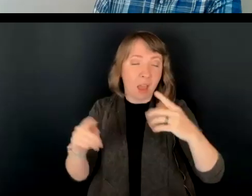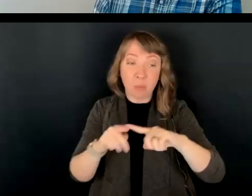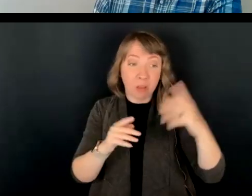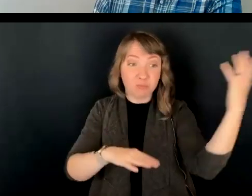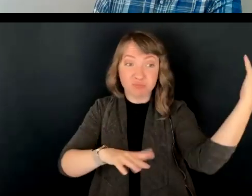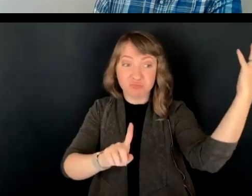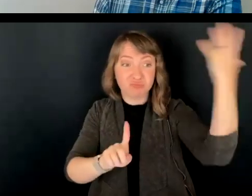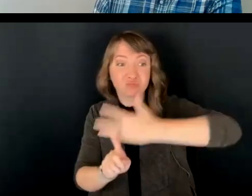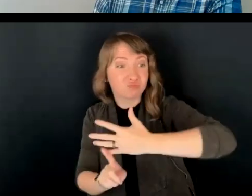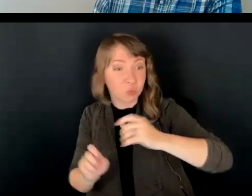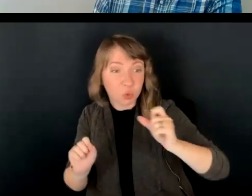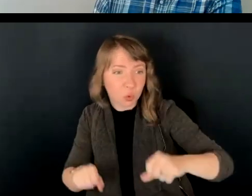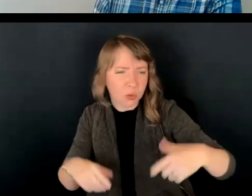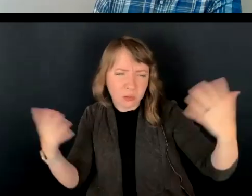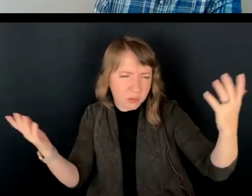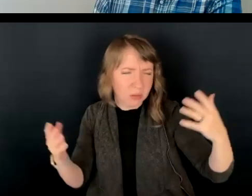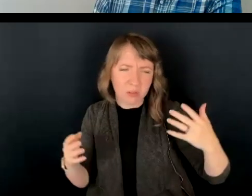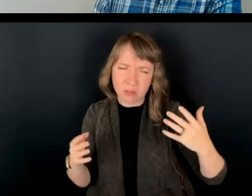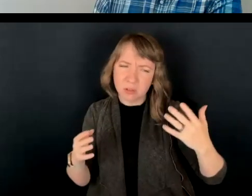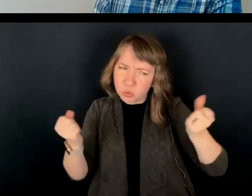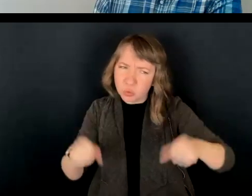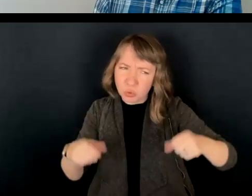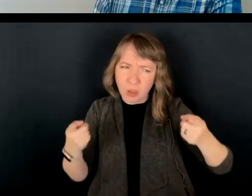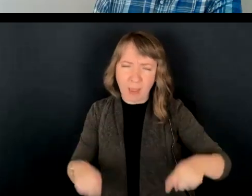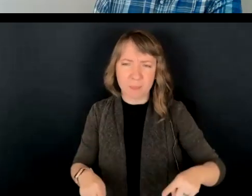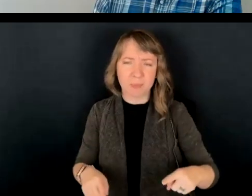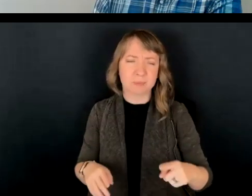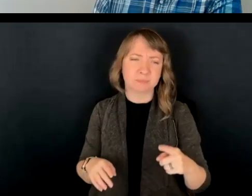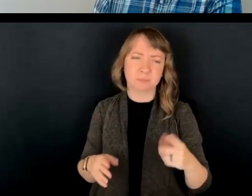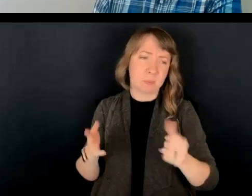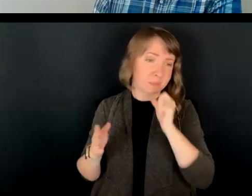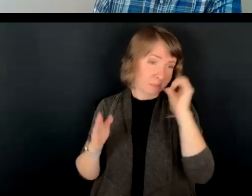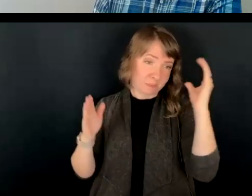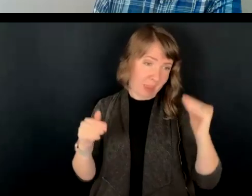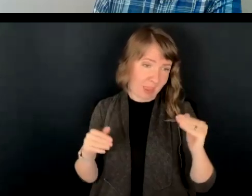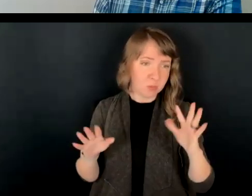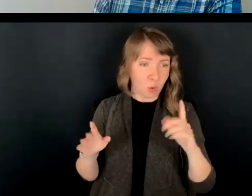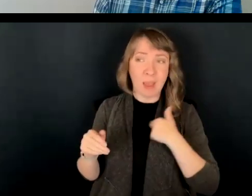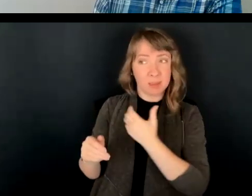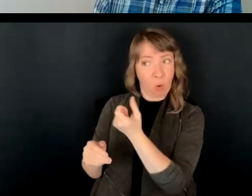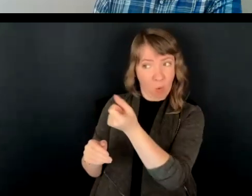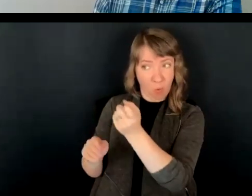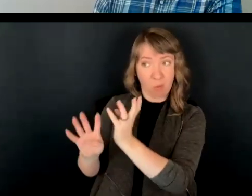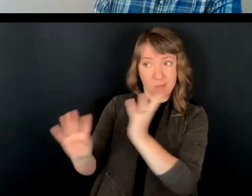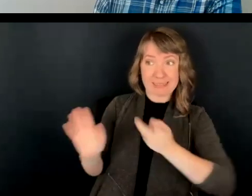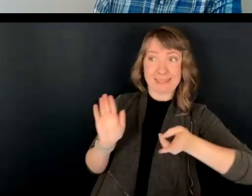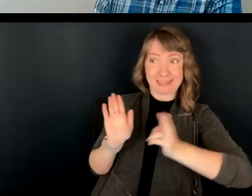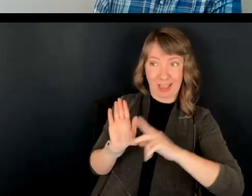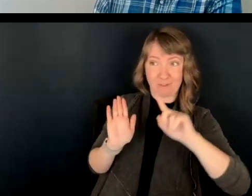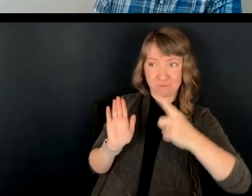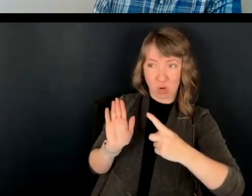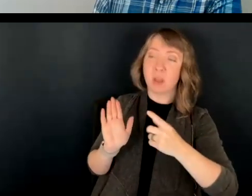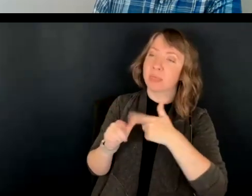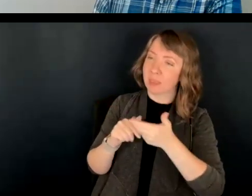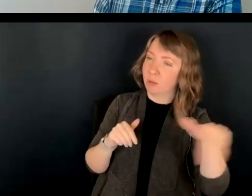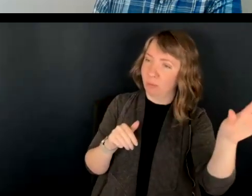whatever. A lot of things happen out there that you might not expect in the day. So definitely have something in place and know who's working out